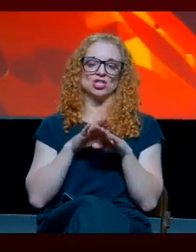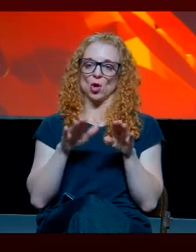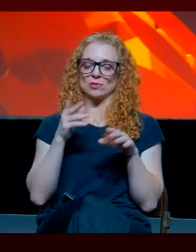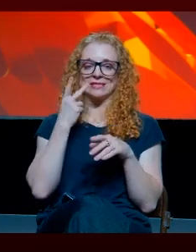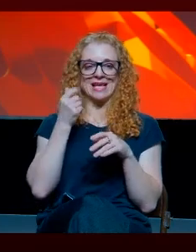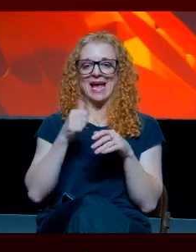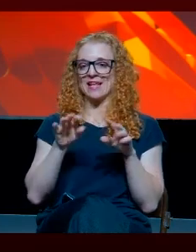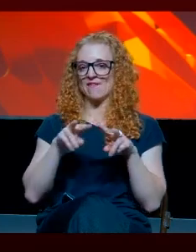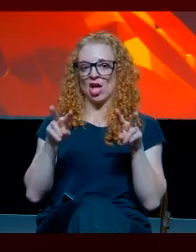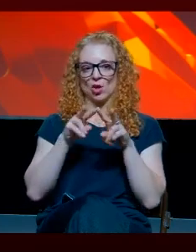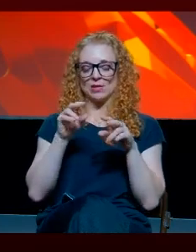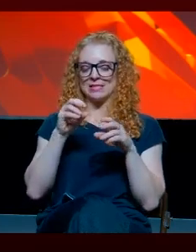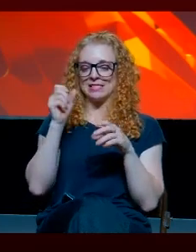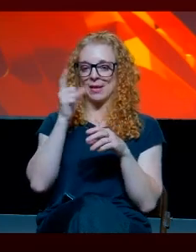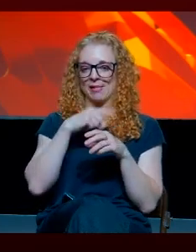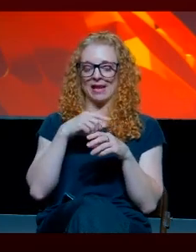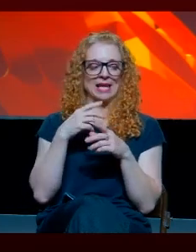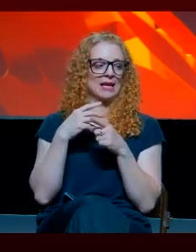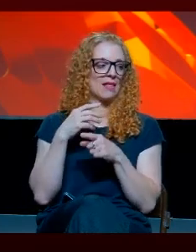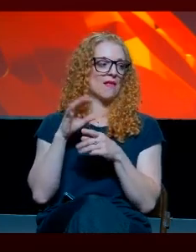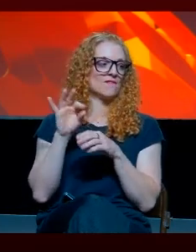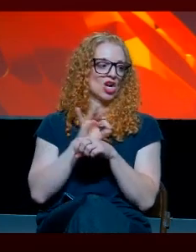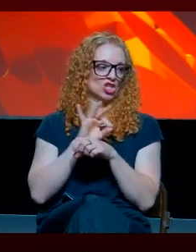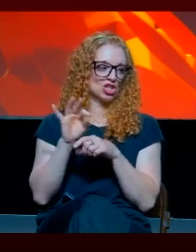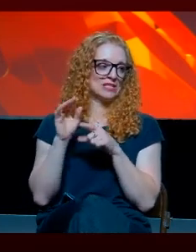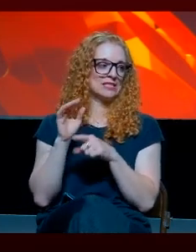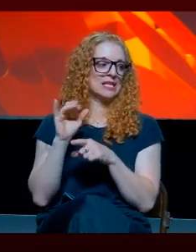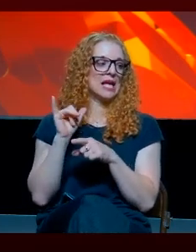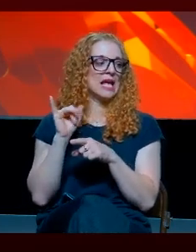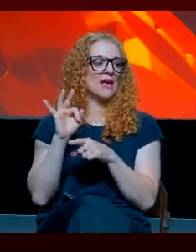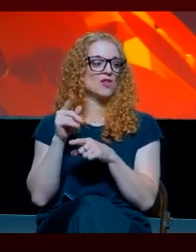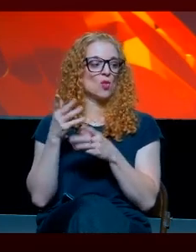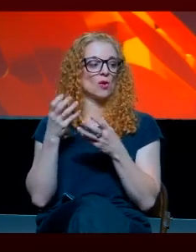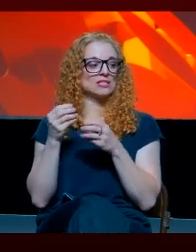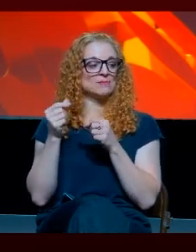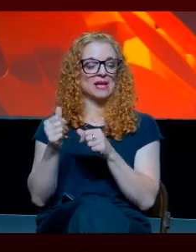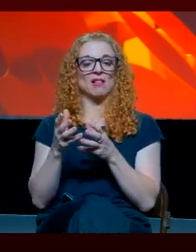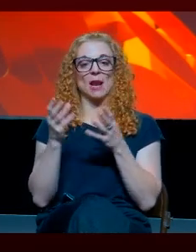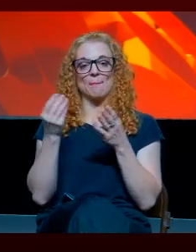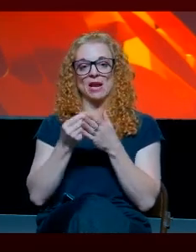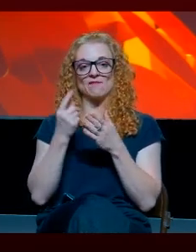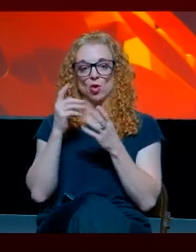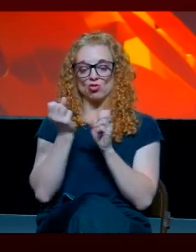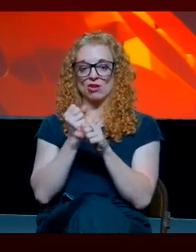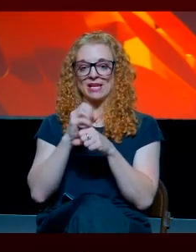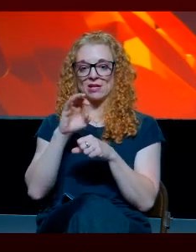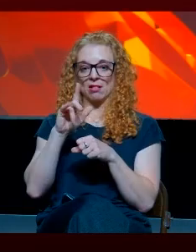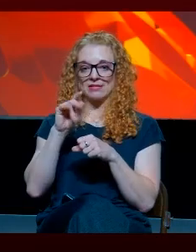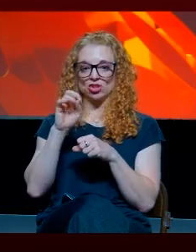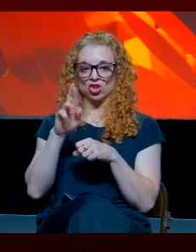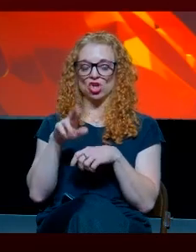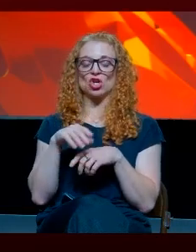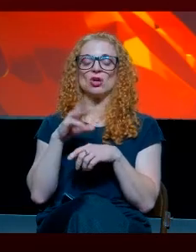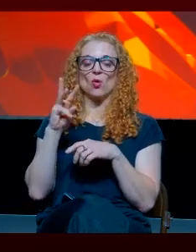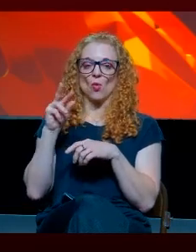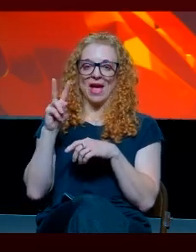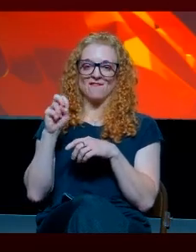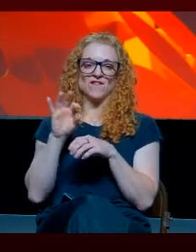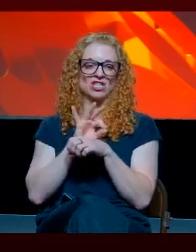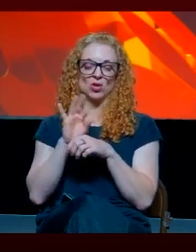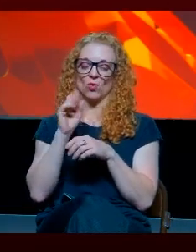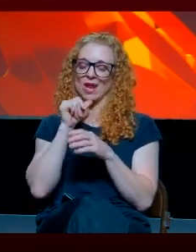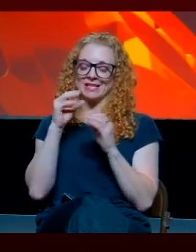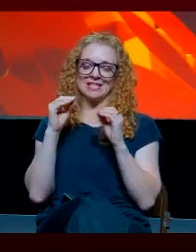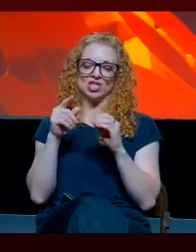any value in simulating wave functions. If you are going to spend a lot of money to create a cluster to simulate a wave function, it is not going to teach